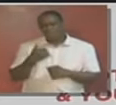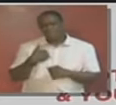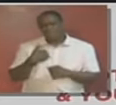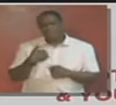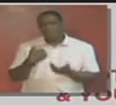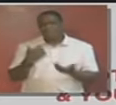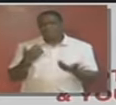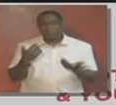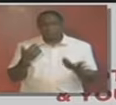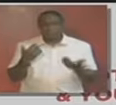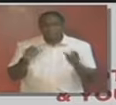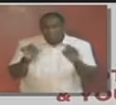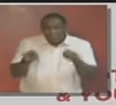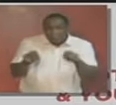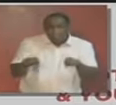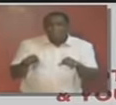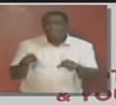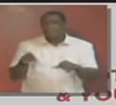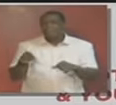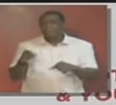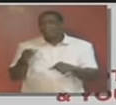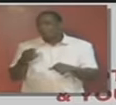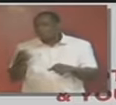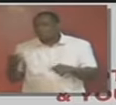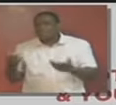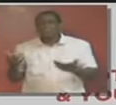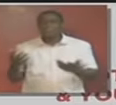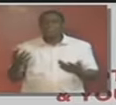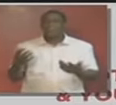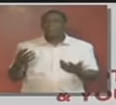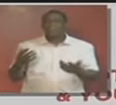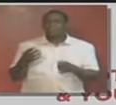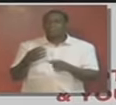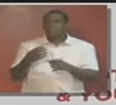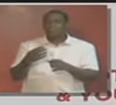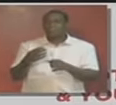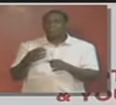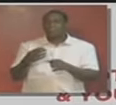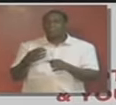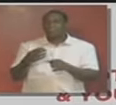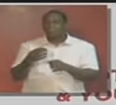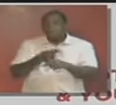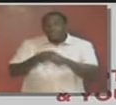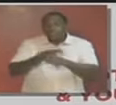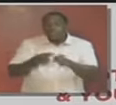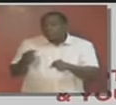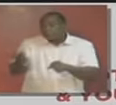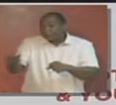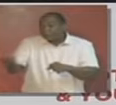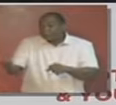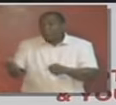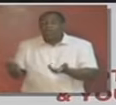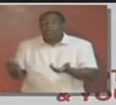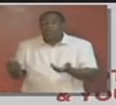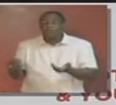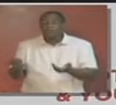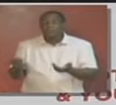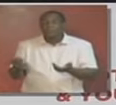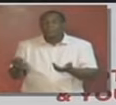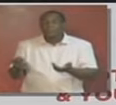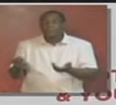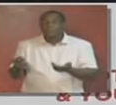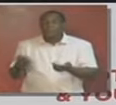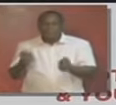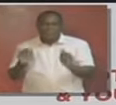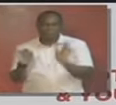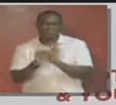lot less sensitive and specific than the 98-99% sensitivity and specificity that the PCR